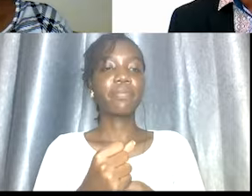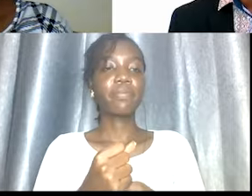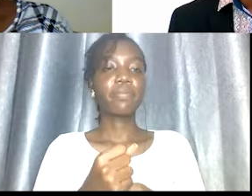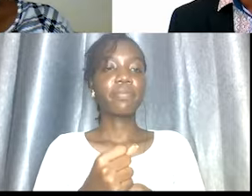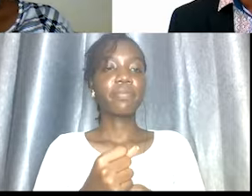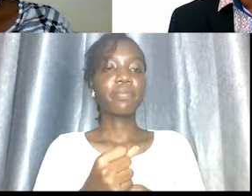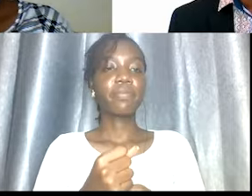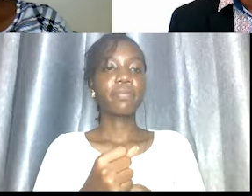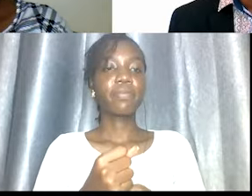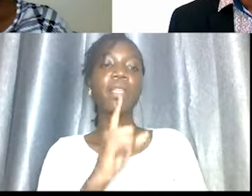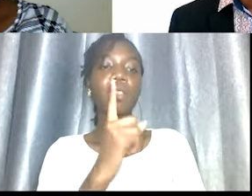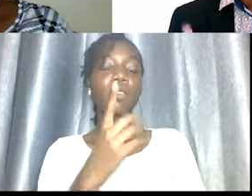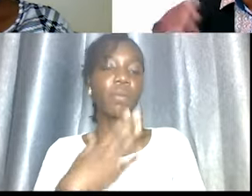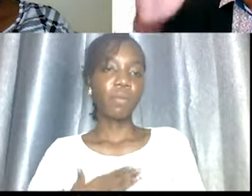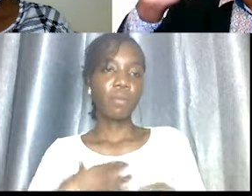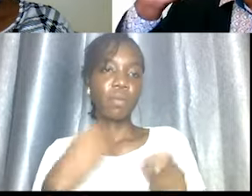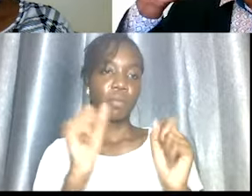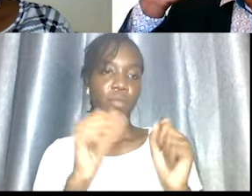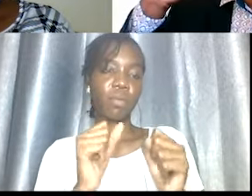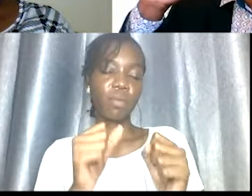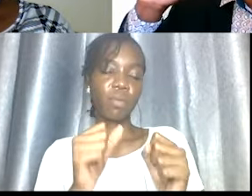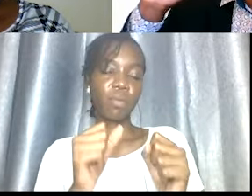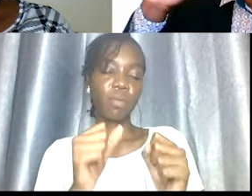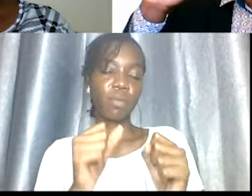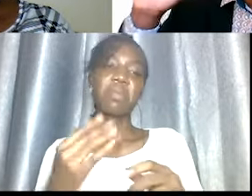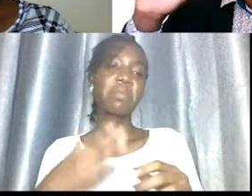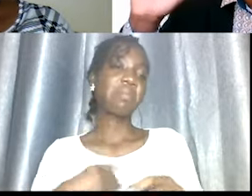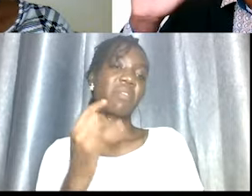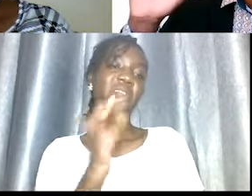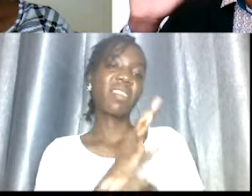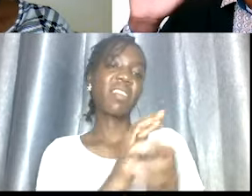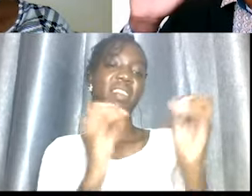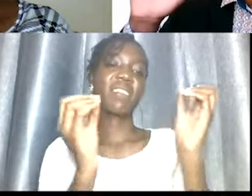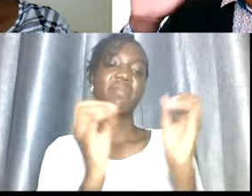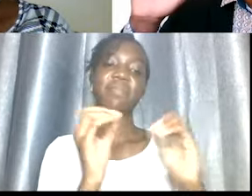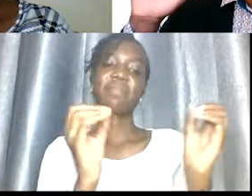So I connect. I am not afraid to ask.